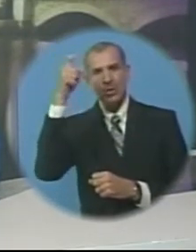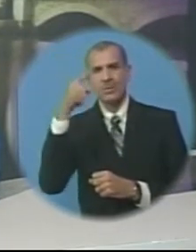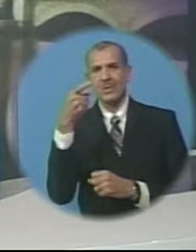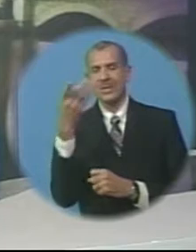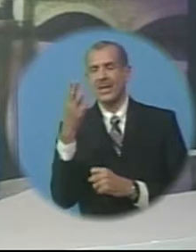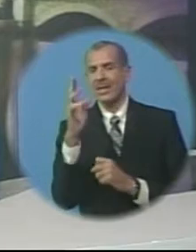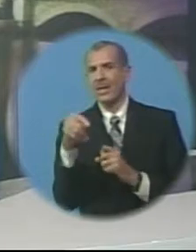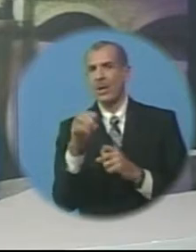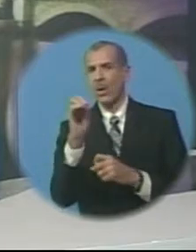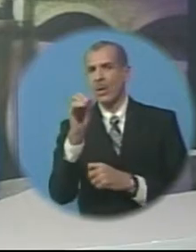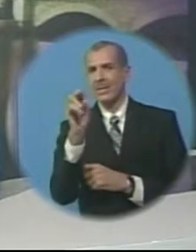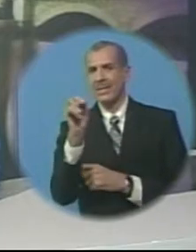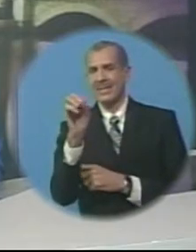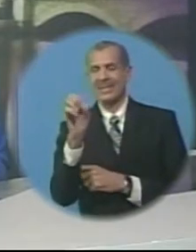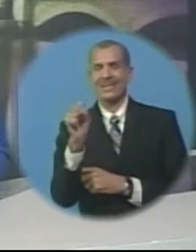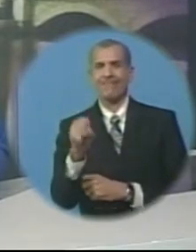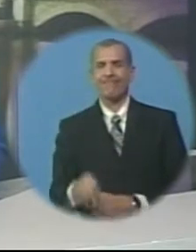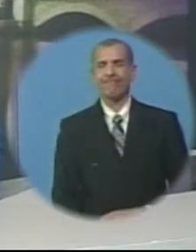in Oistins.